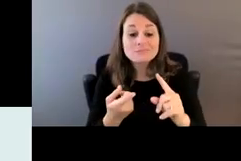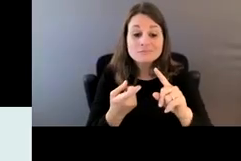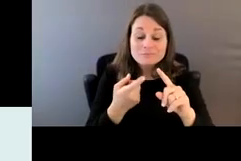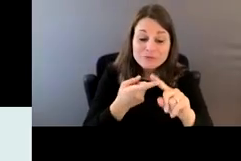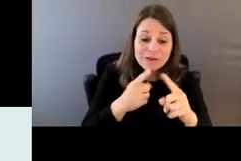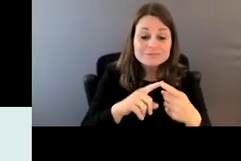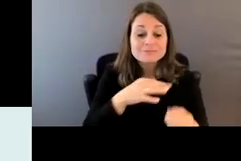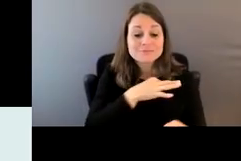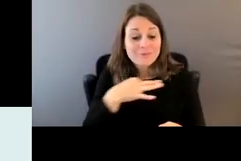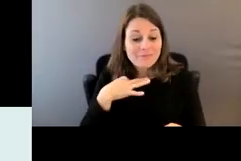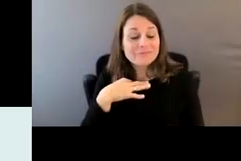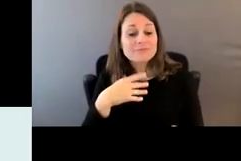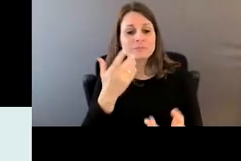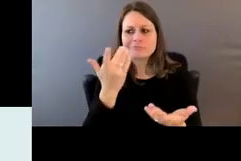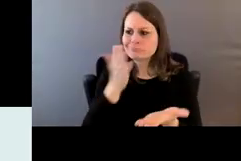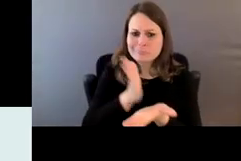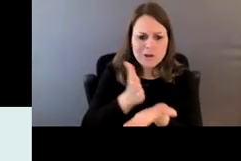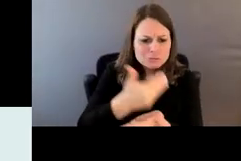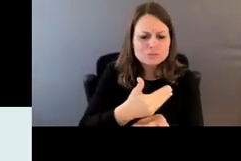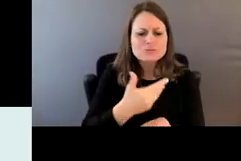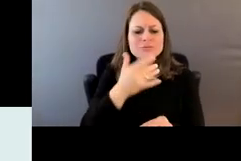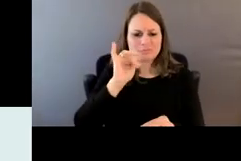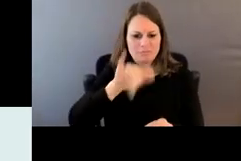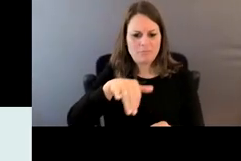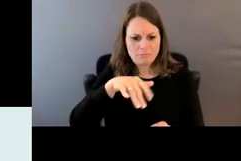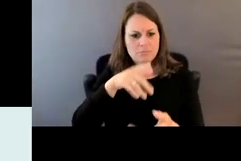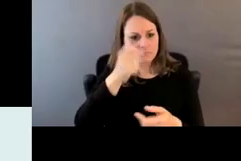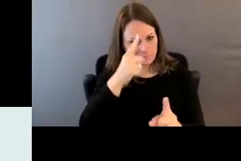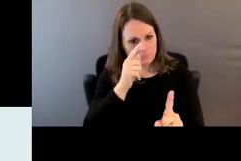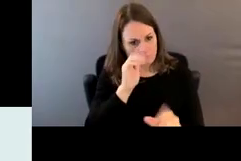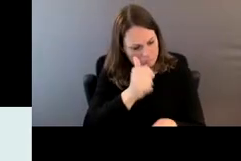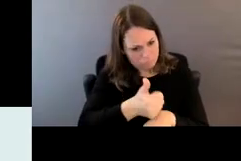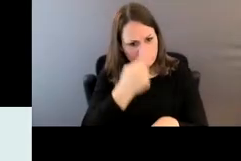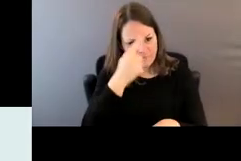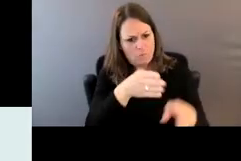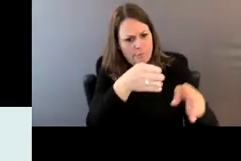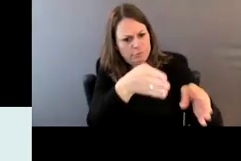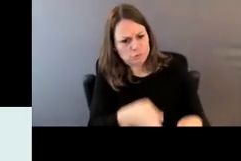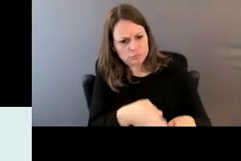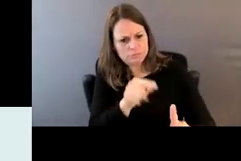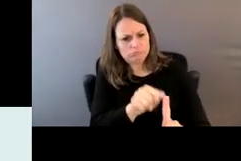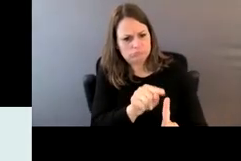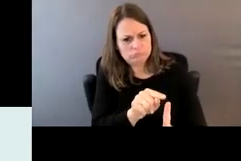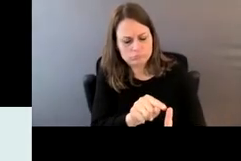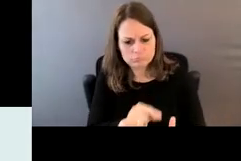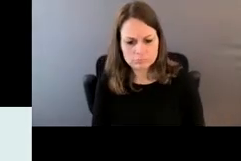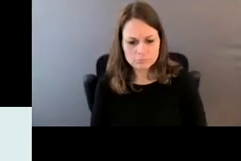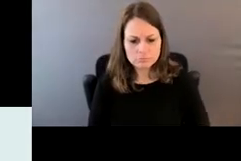on individuals' unique supports and needs and interests and their goals.